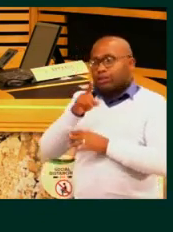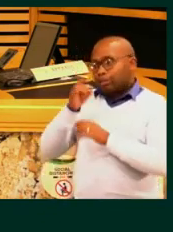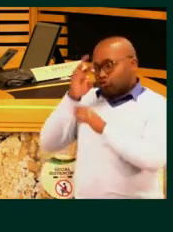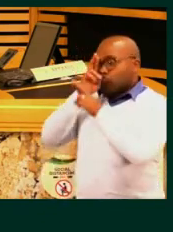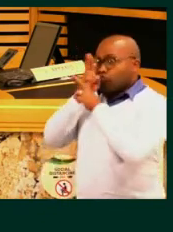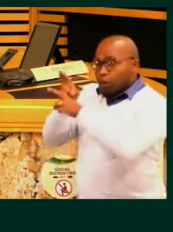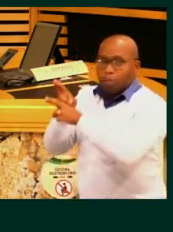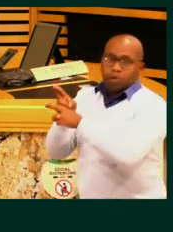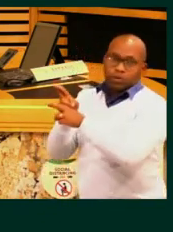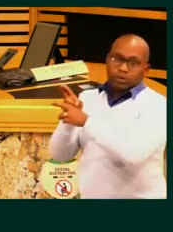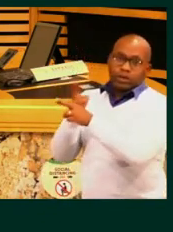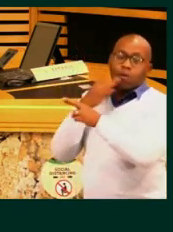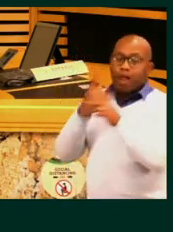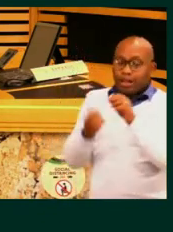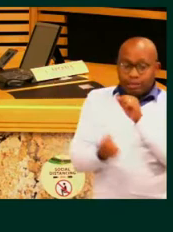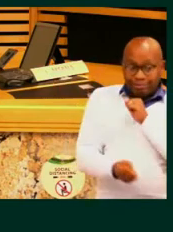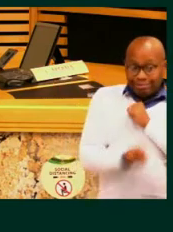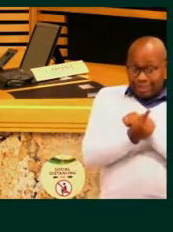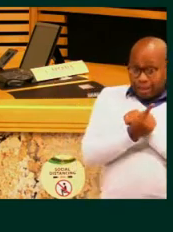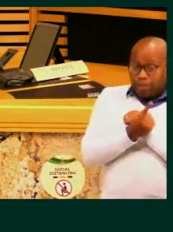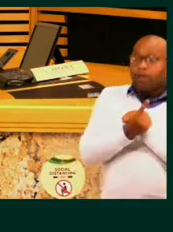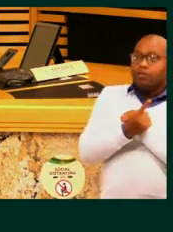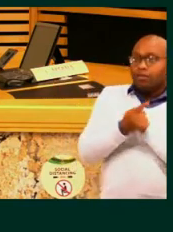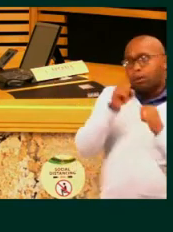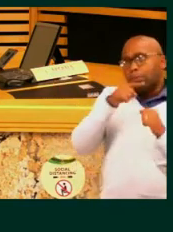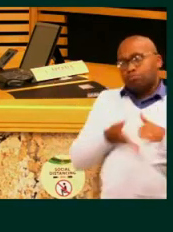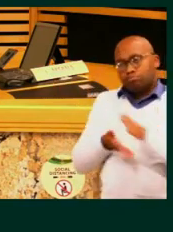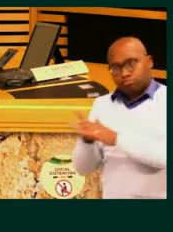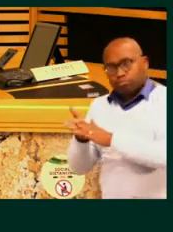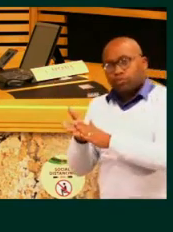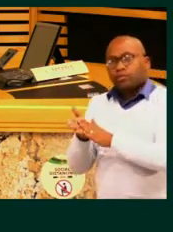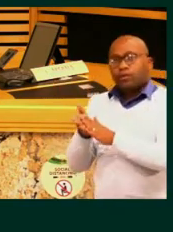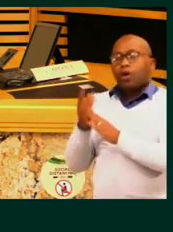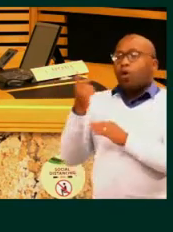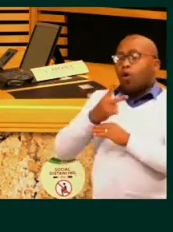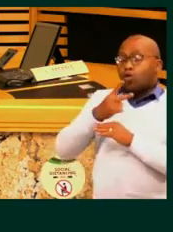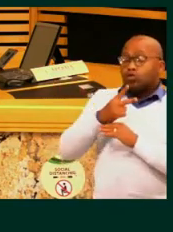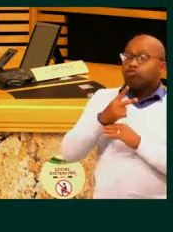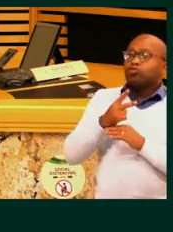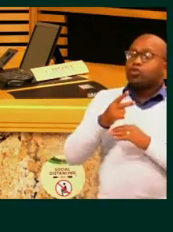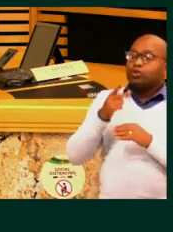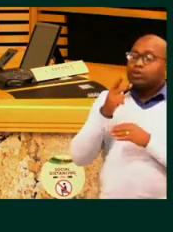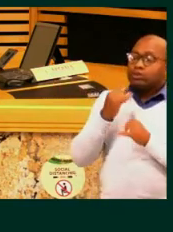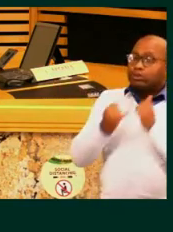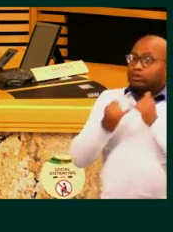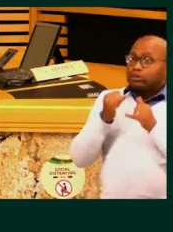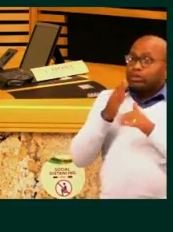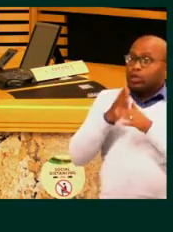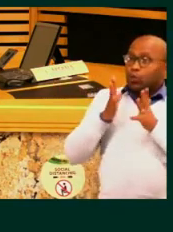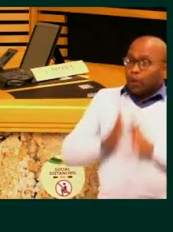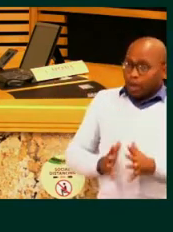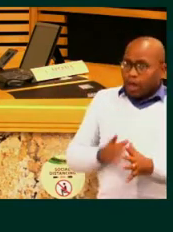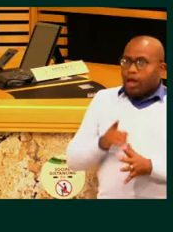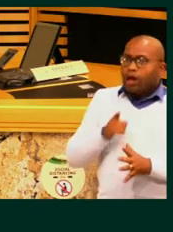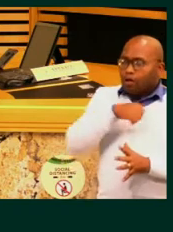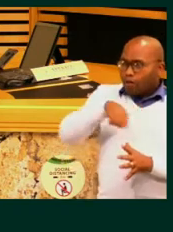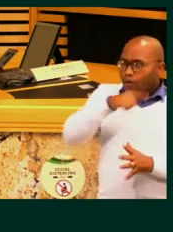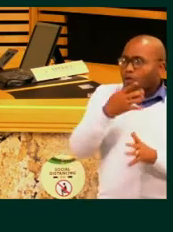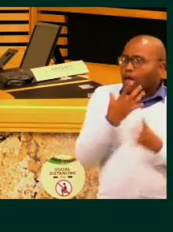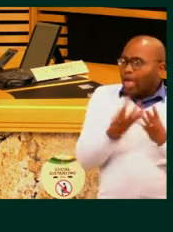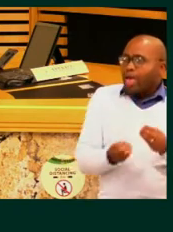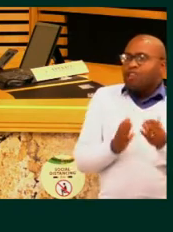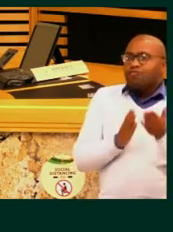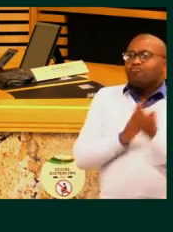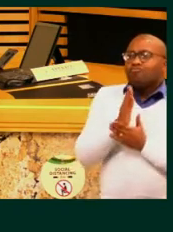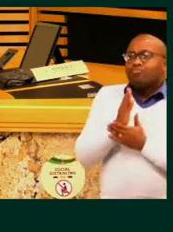create Demand by sex workers on access to health services particularly HIV gpv and sexual and reproductive